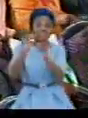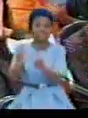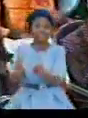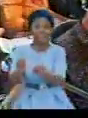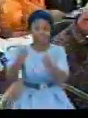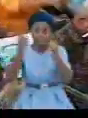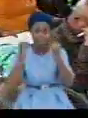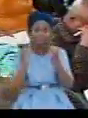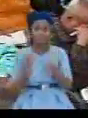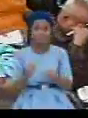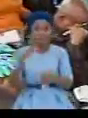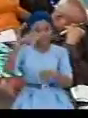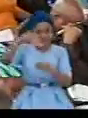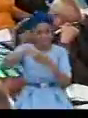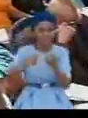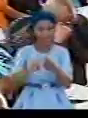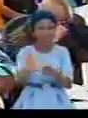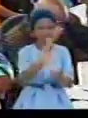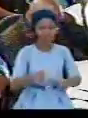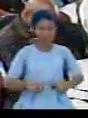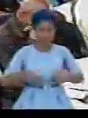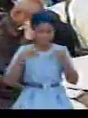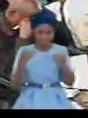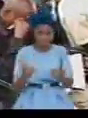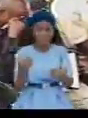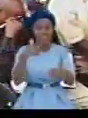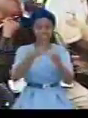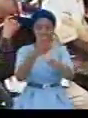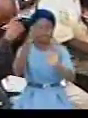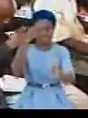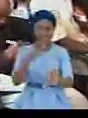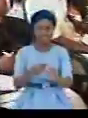your life today in Jesus' name.